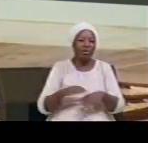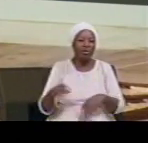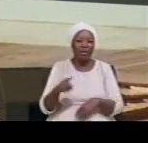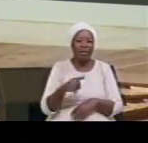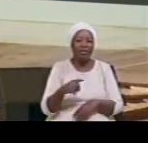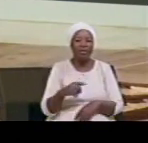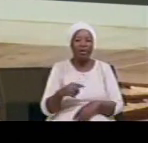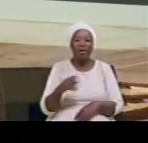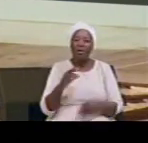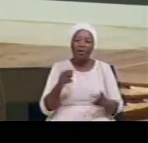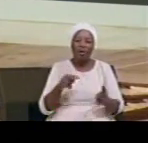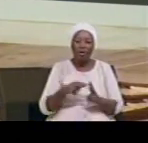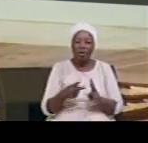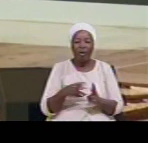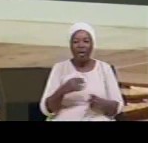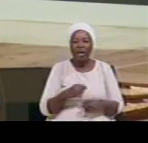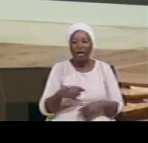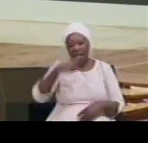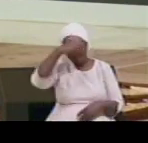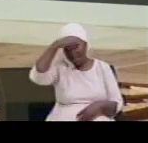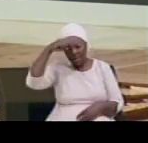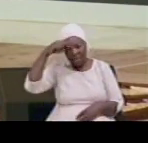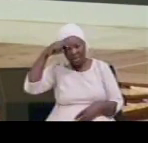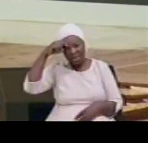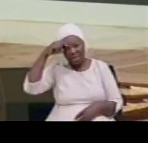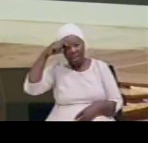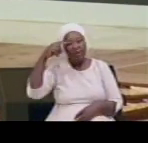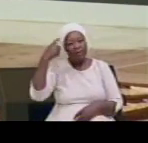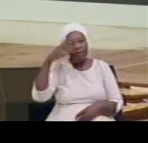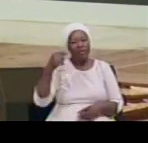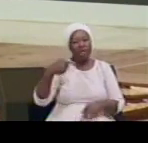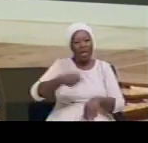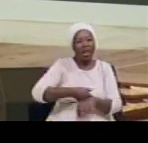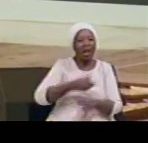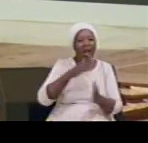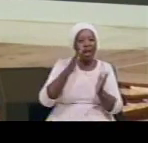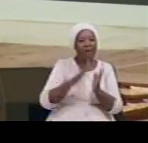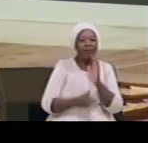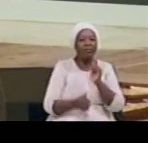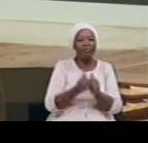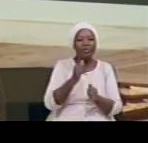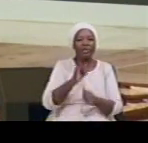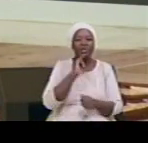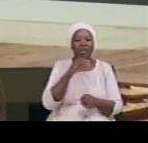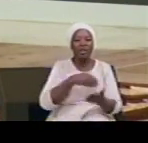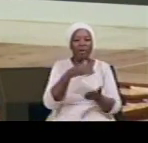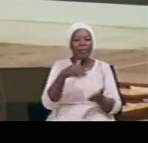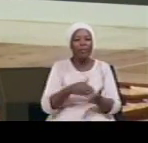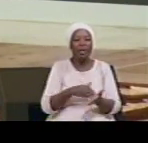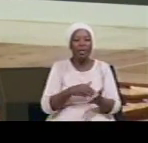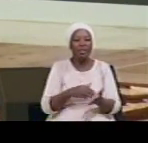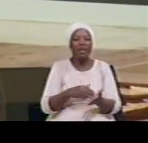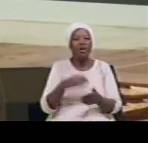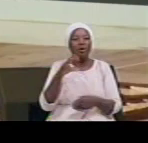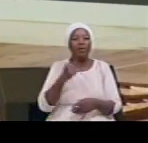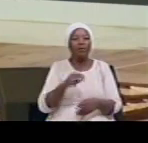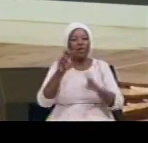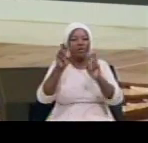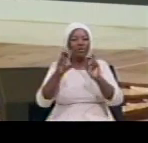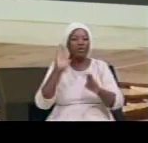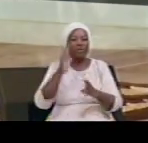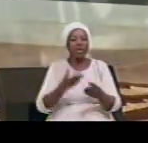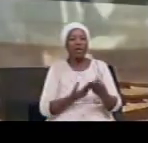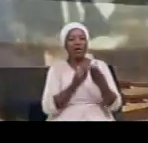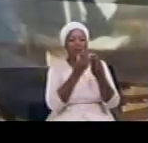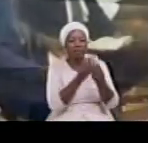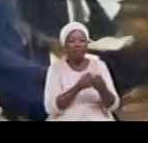the midst of the throne shall feed them, and shall lead them unto living